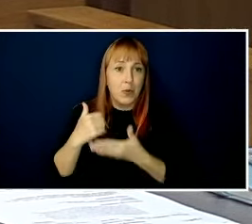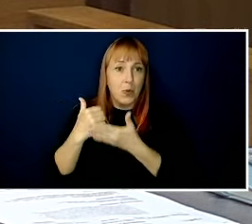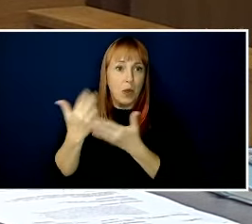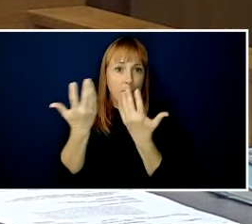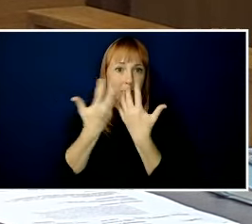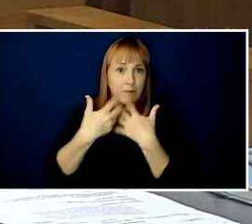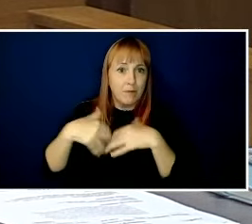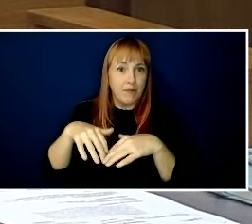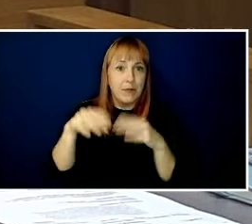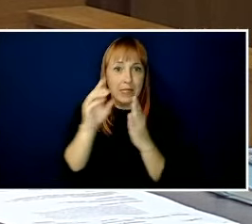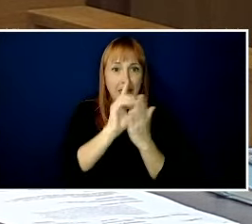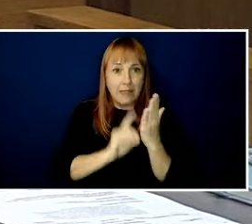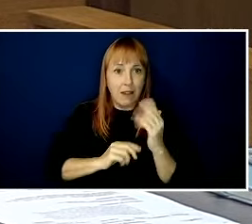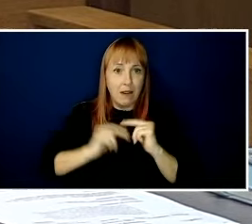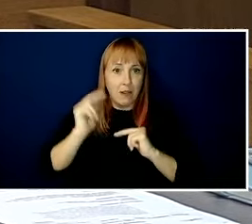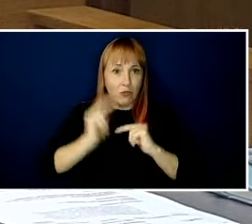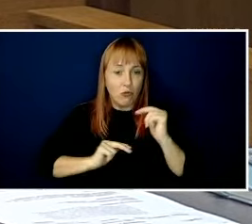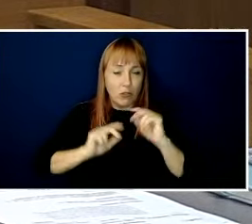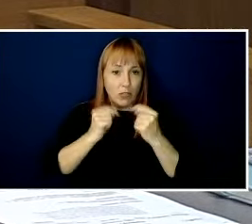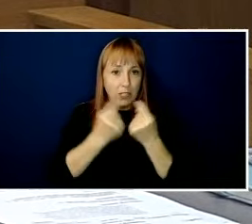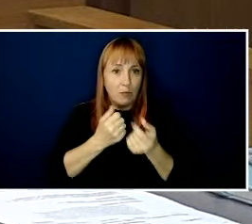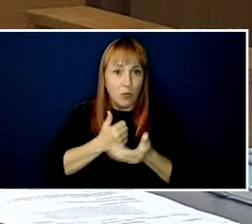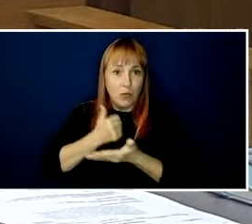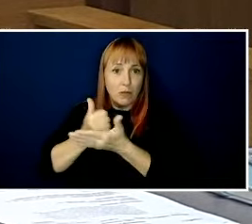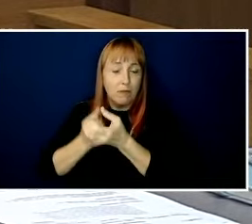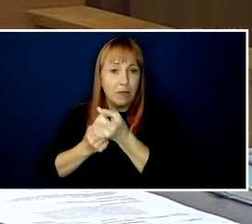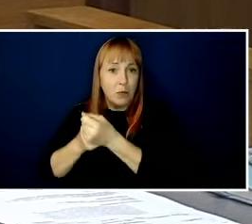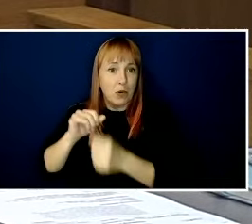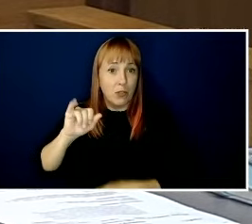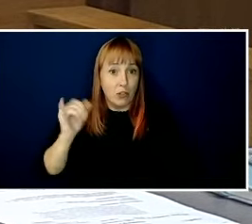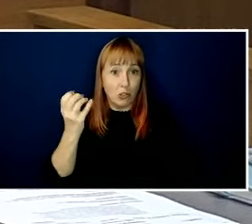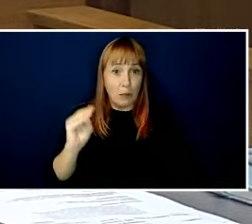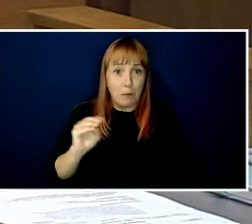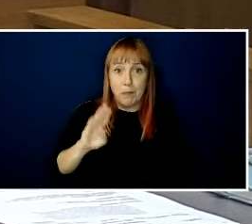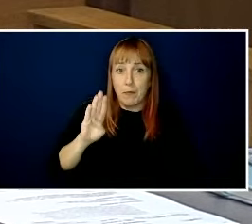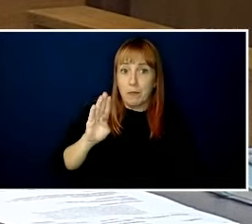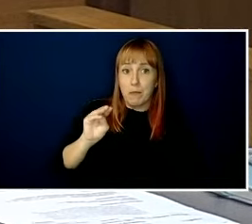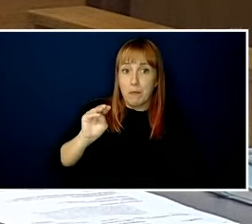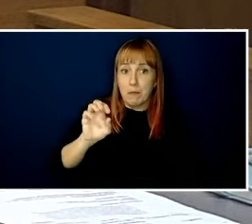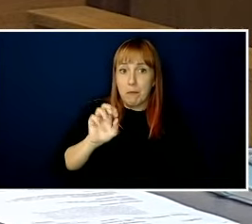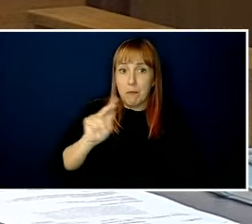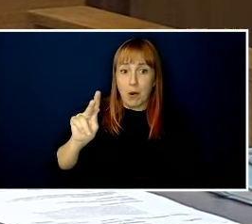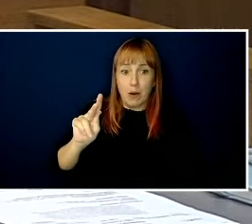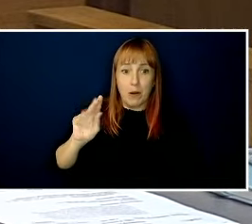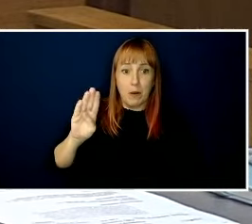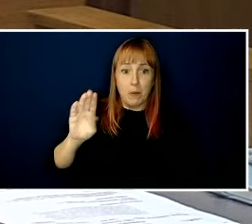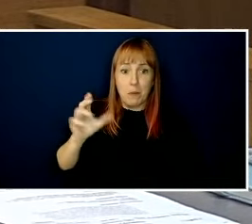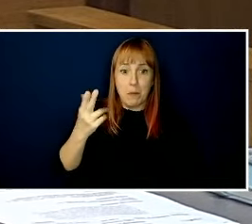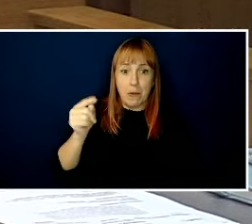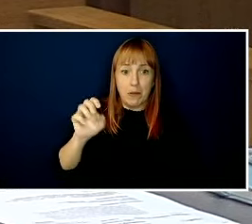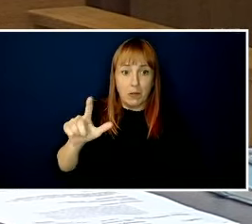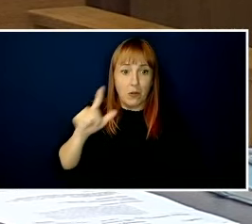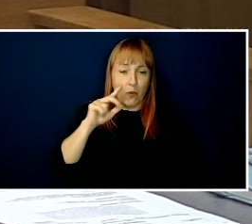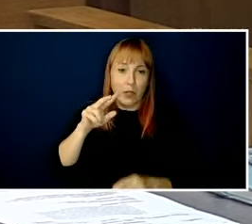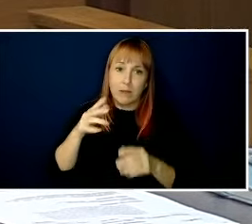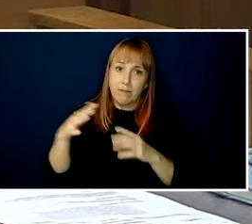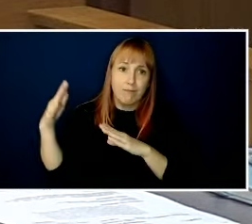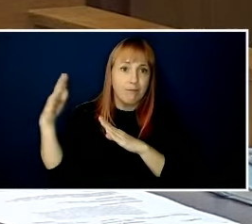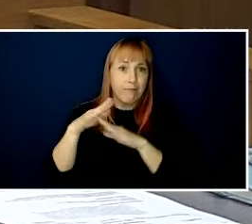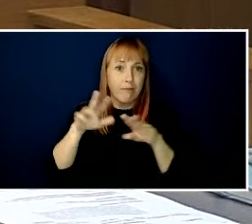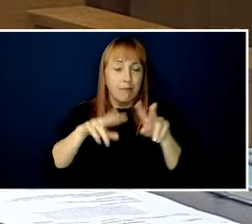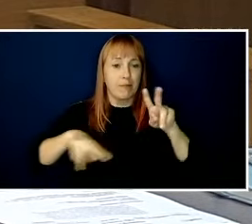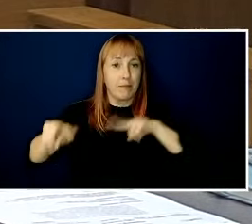construction team to support Jim. Mark Bechtel for his exceptional oversight and